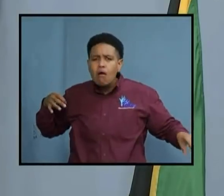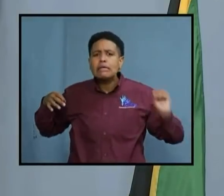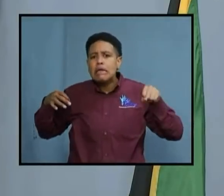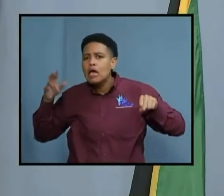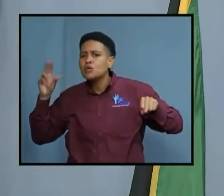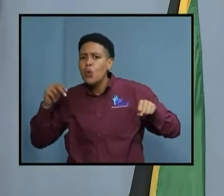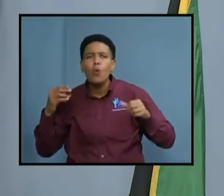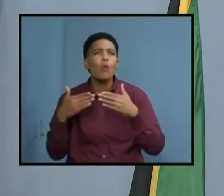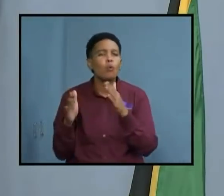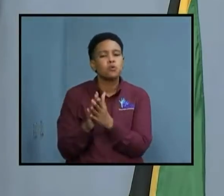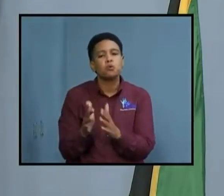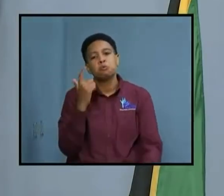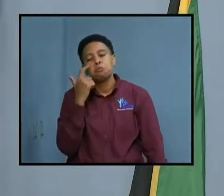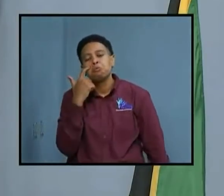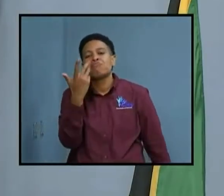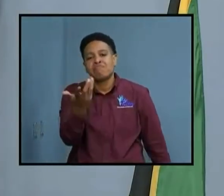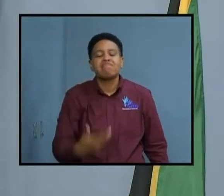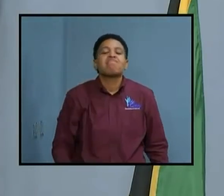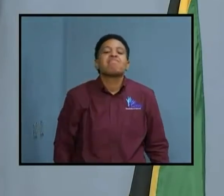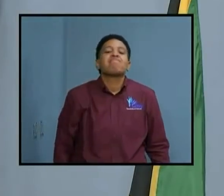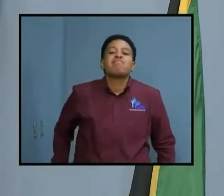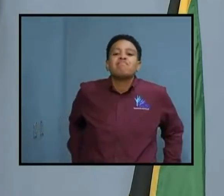time.